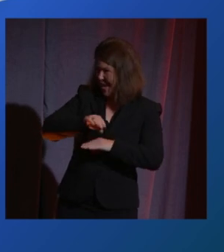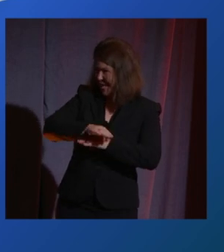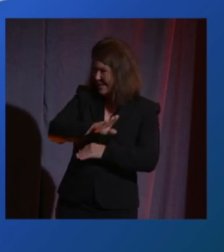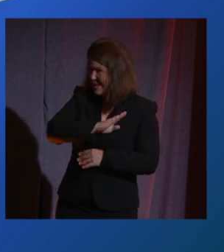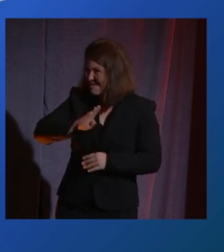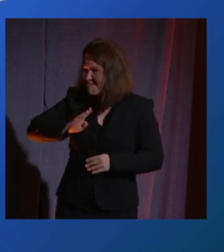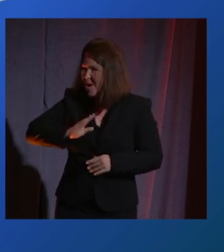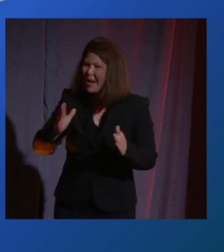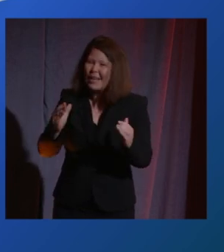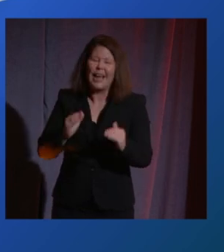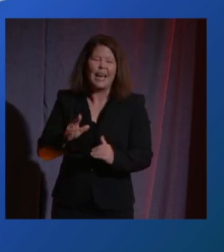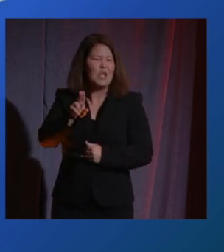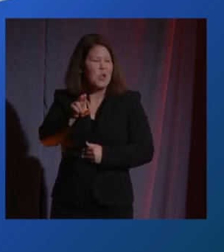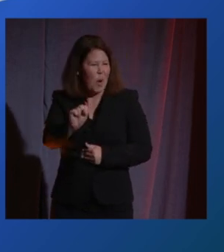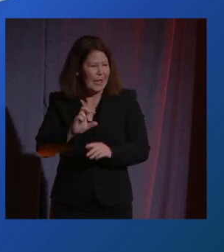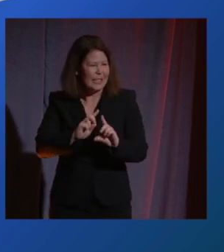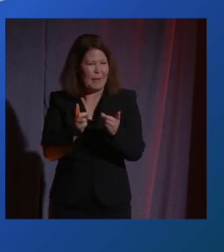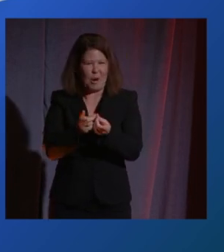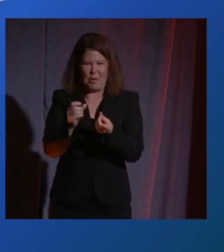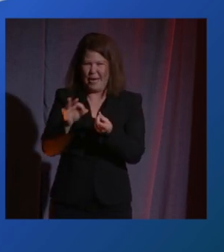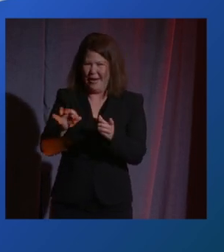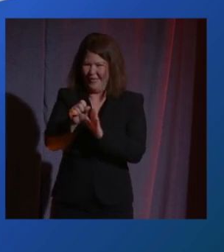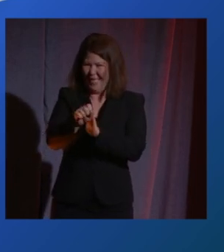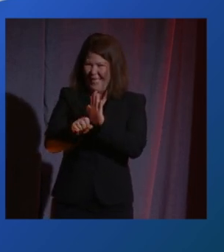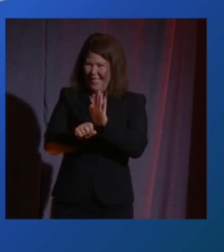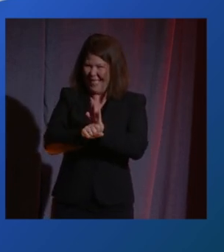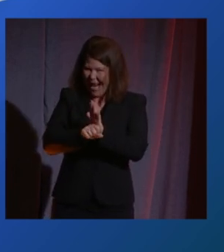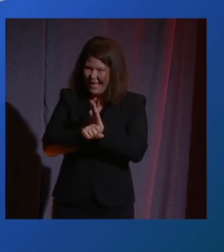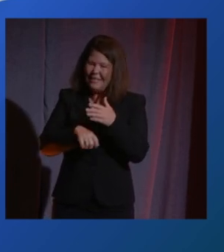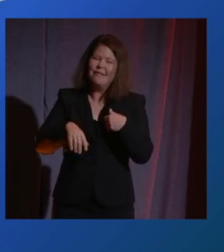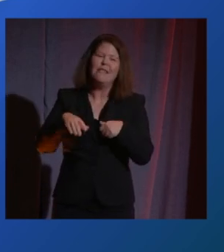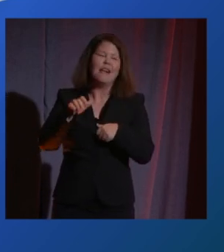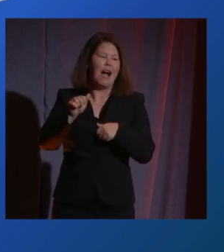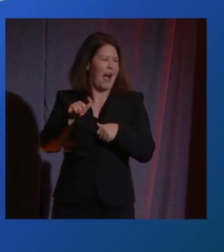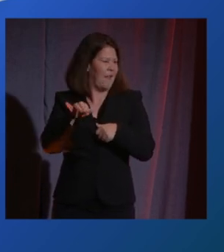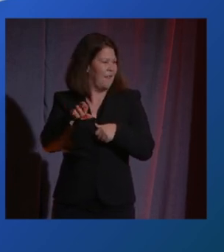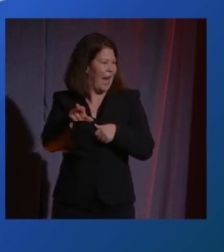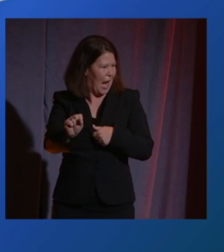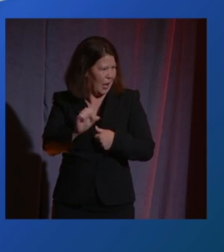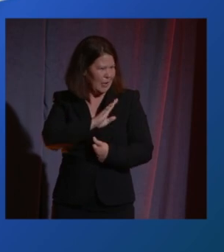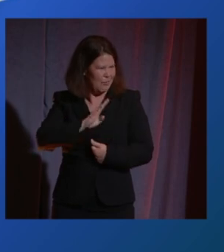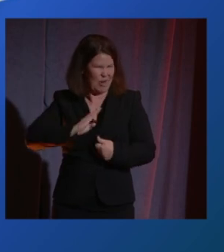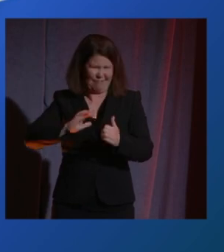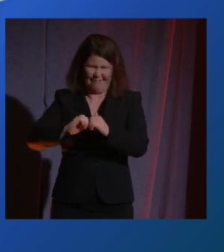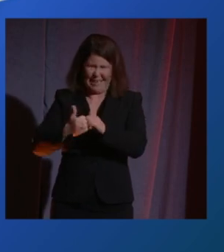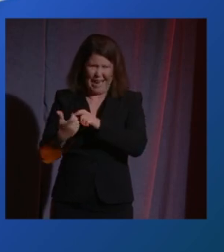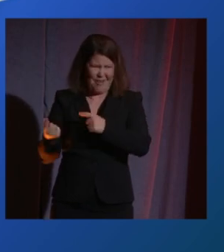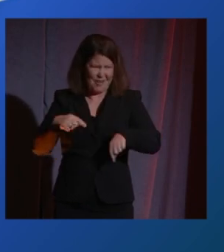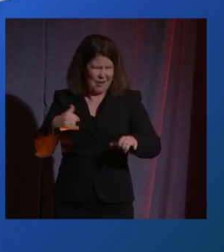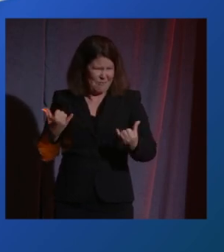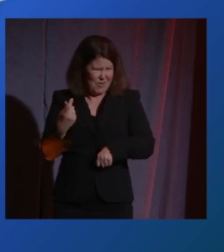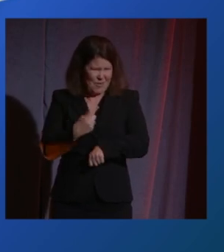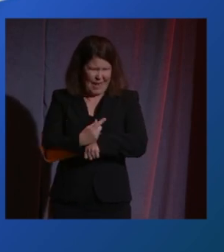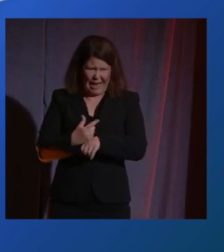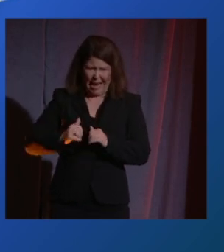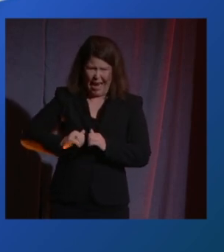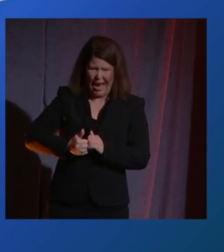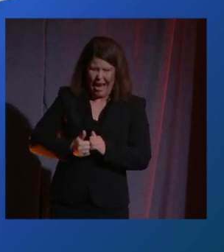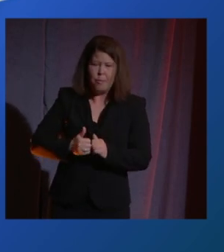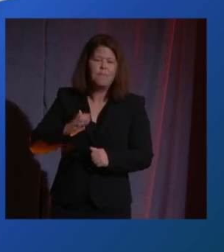board I don't know how you had time to be here today but we're glad that you are please welcome to the stage Gilman